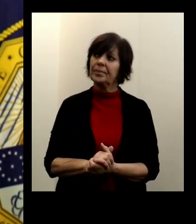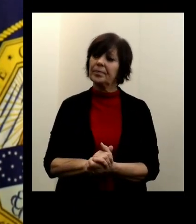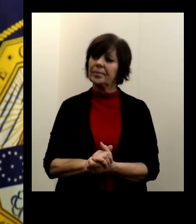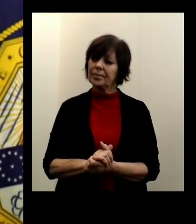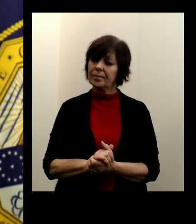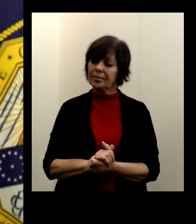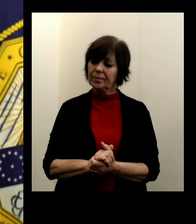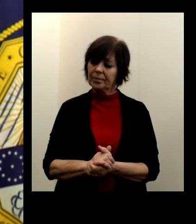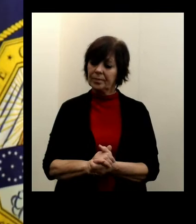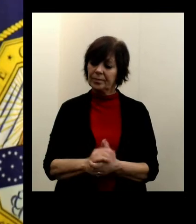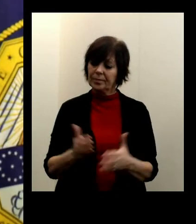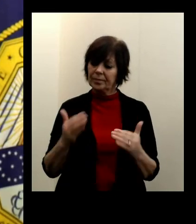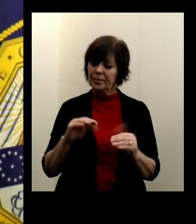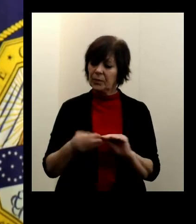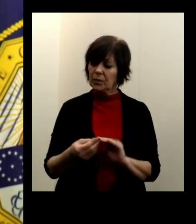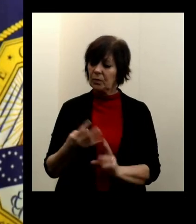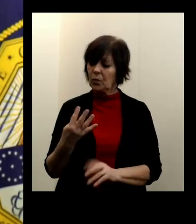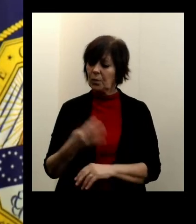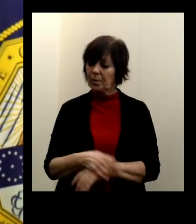Chris Horvatis, Channel 4.